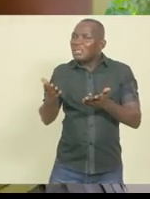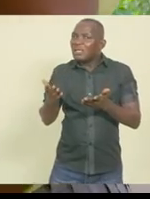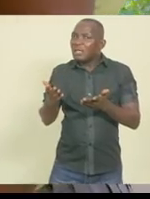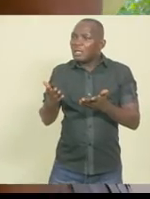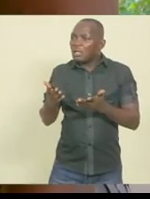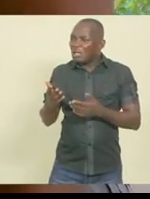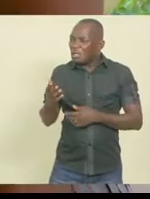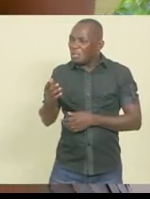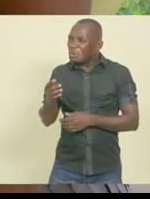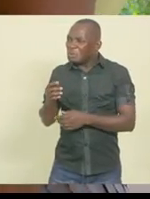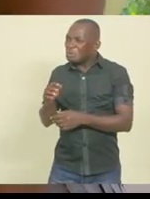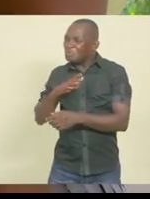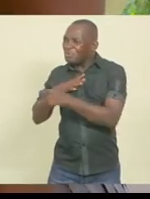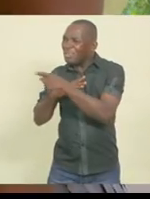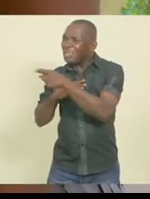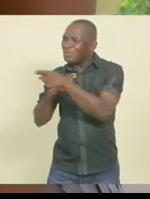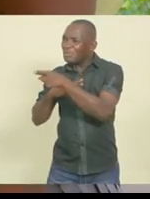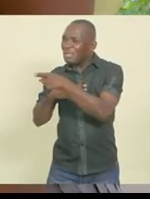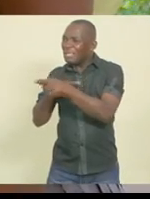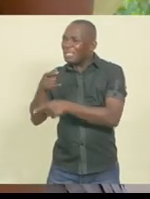are you okay? You are not taking your juice.